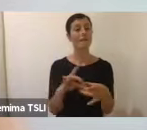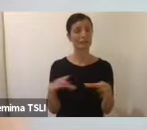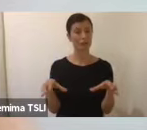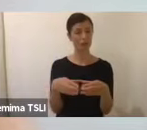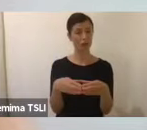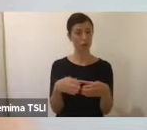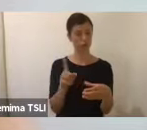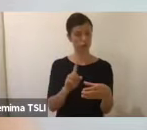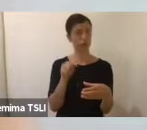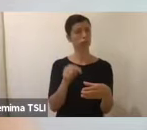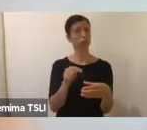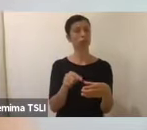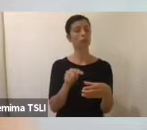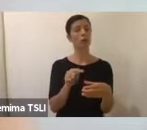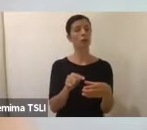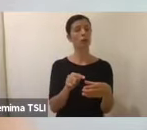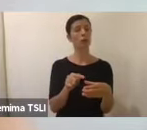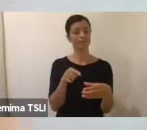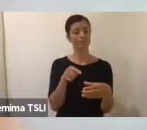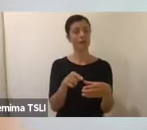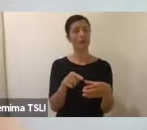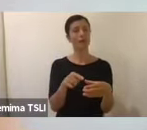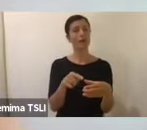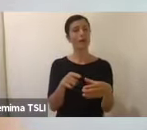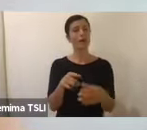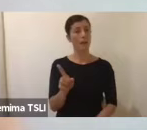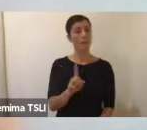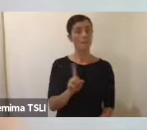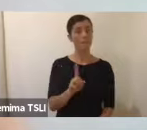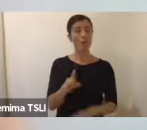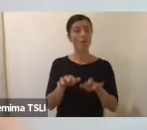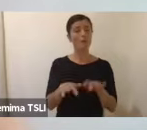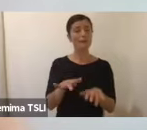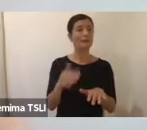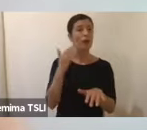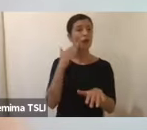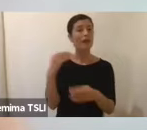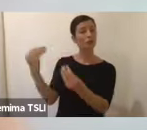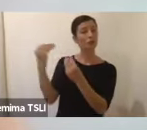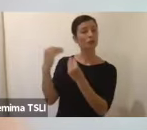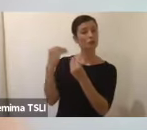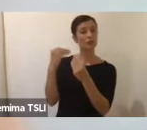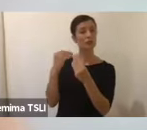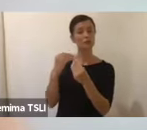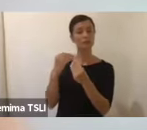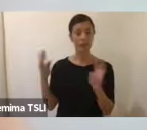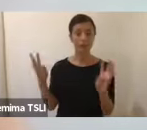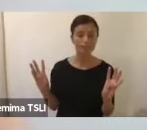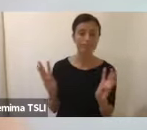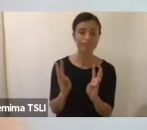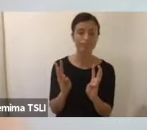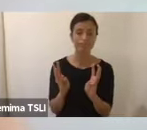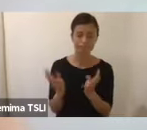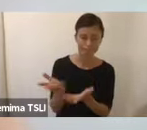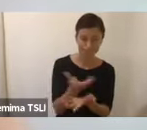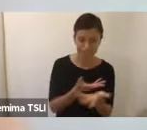that a racial affinity group is one where people who share similar racial conditioning get together to look at the awareness that